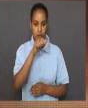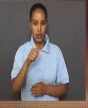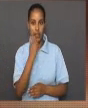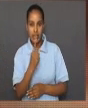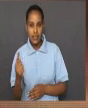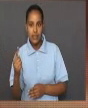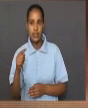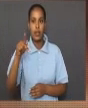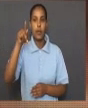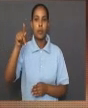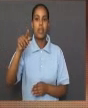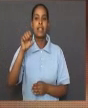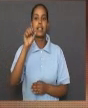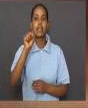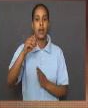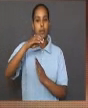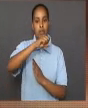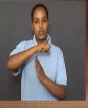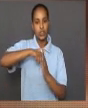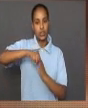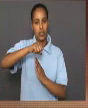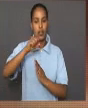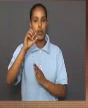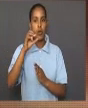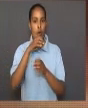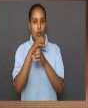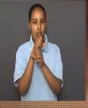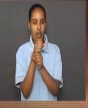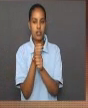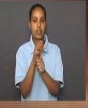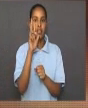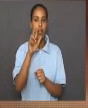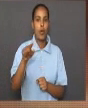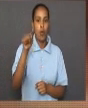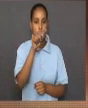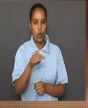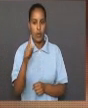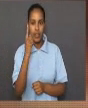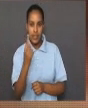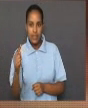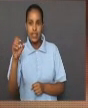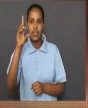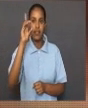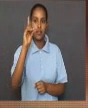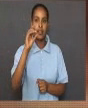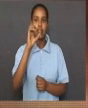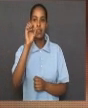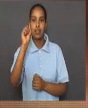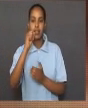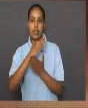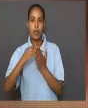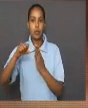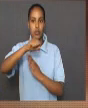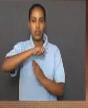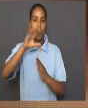Each P subshell contains 3 orbitals. Each D subshell